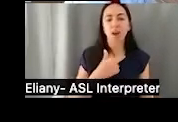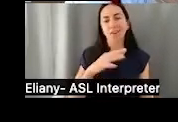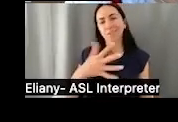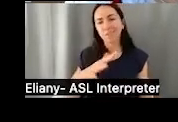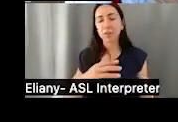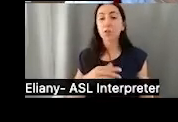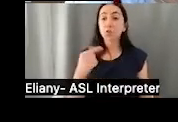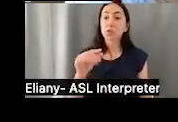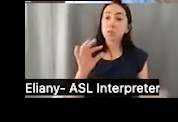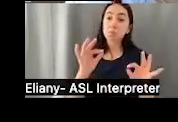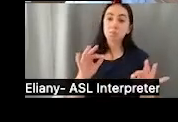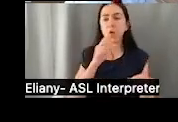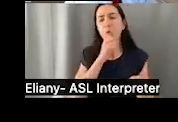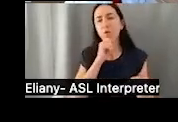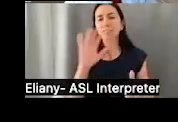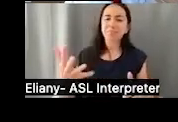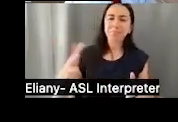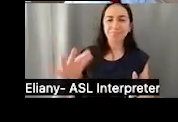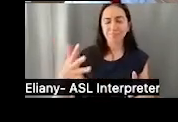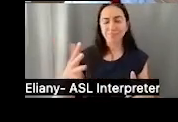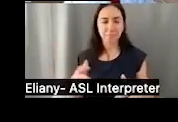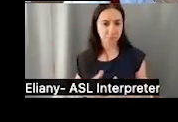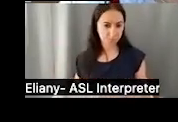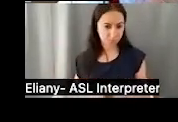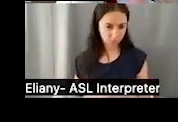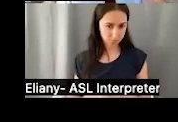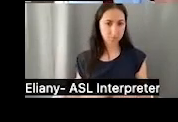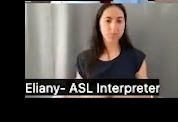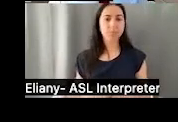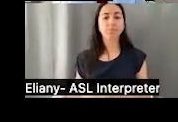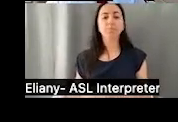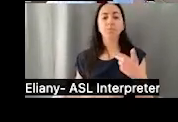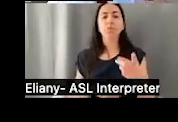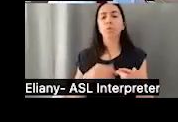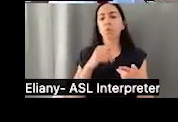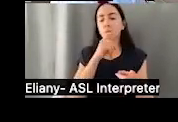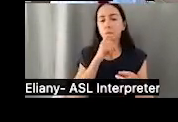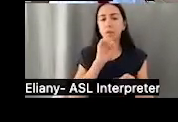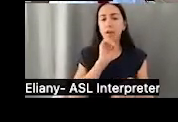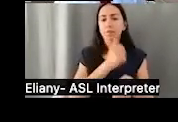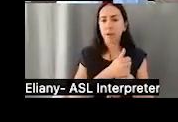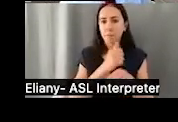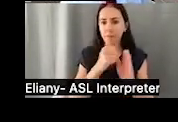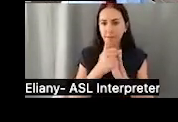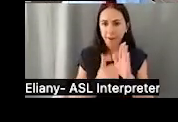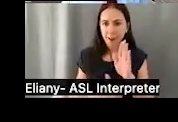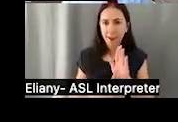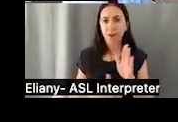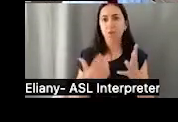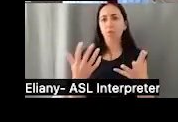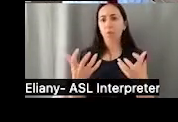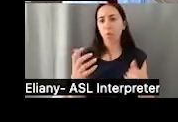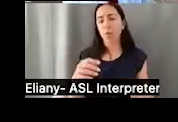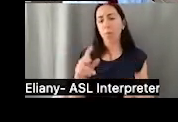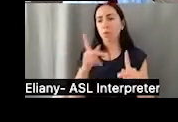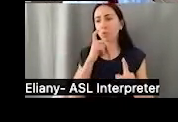and orange is kind of in between. So you can kind of look at these where who can establish the account if we want the beneficiary to be able to